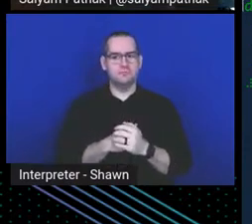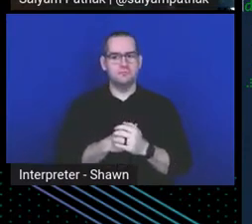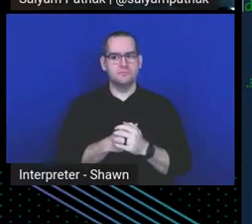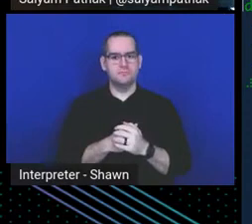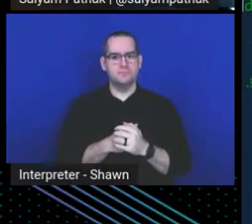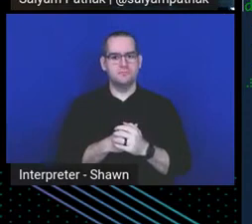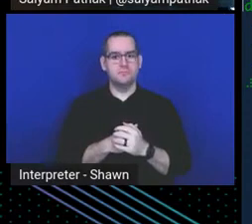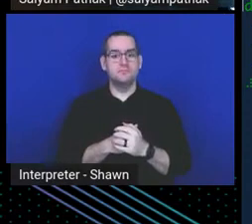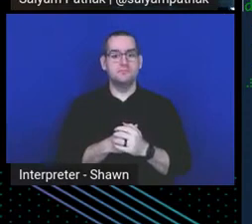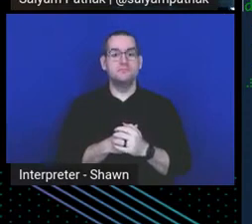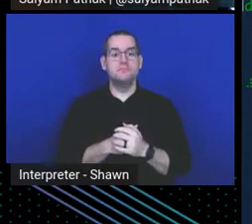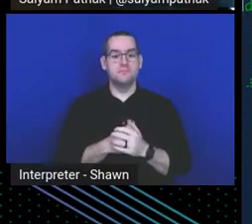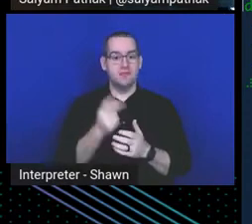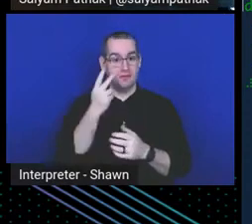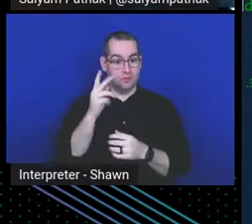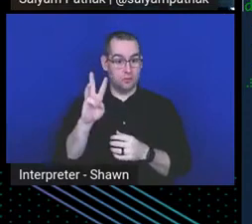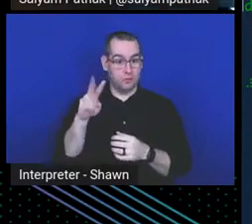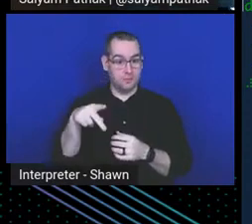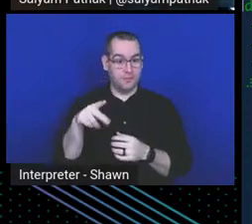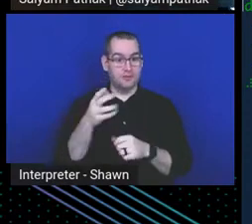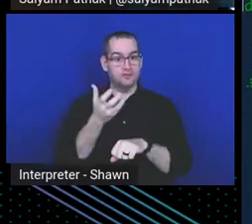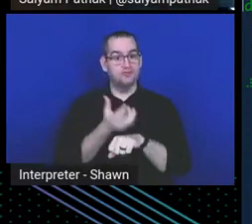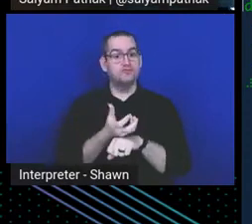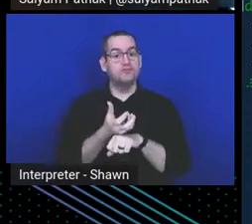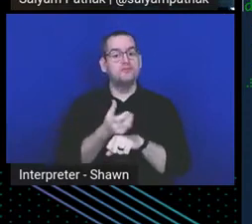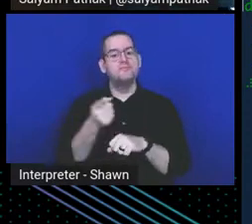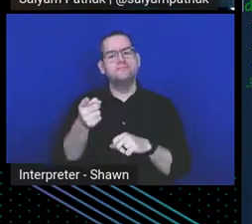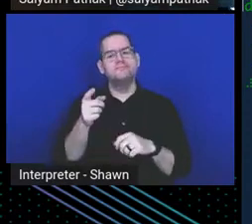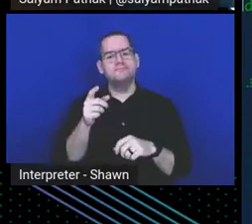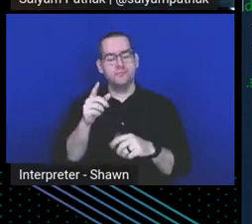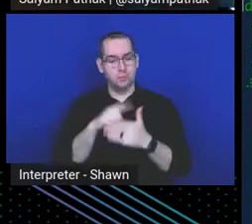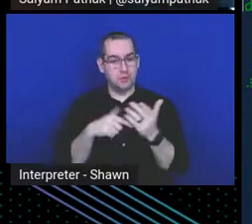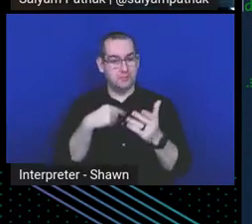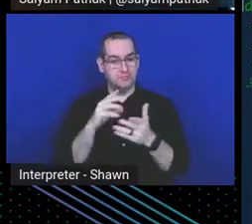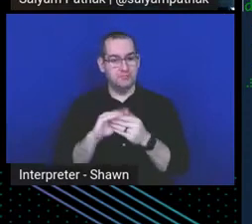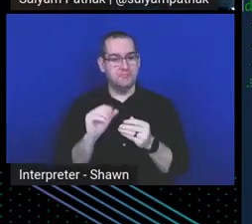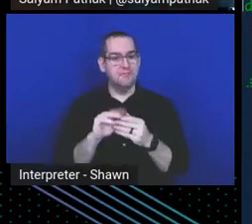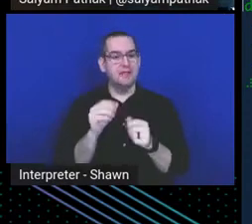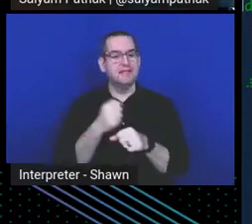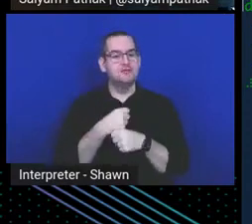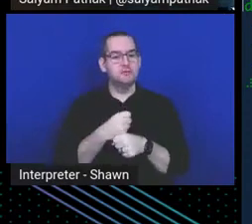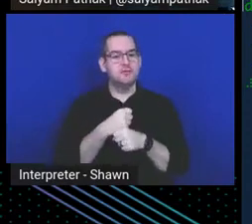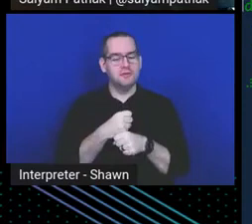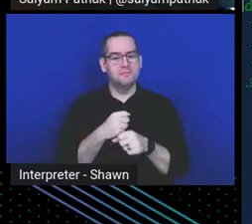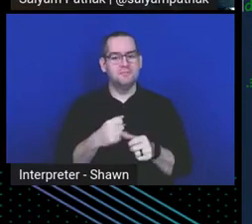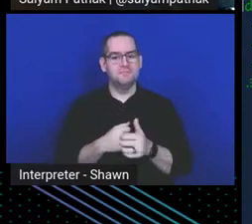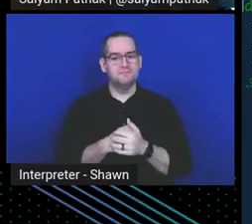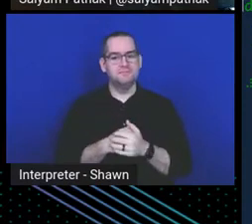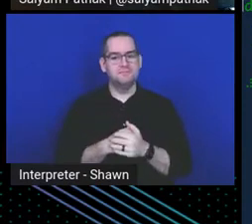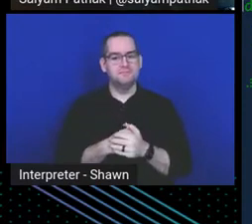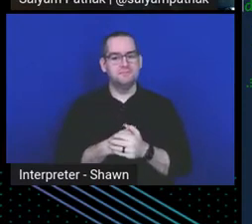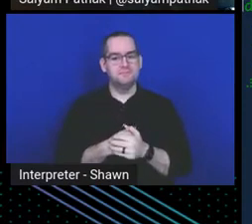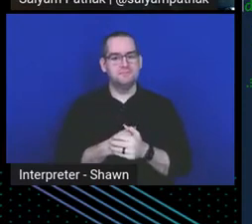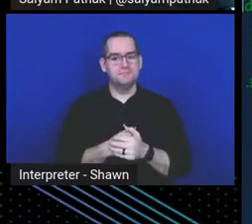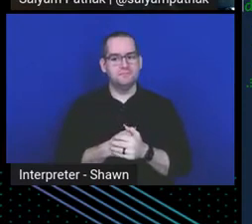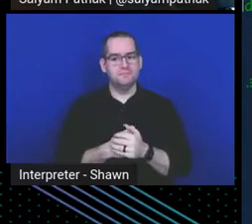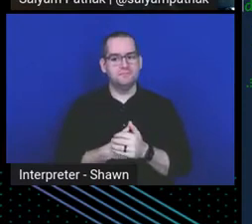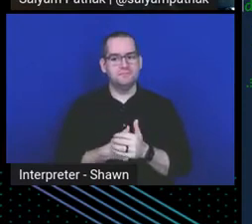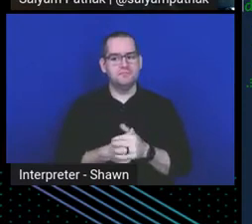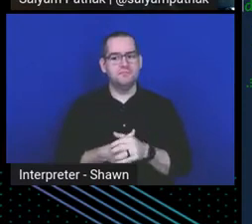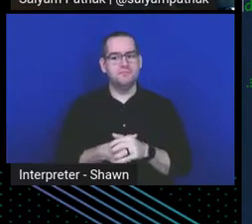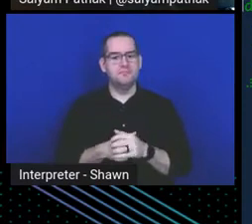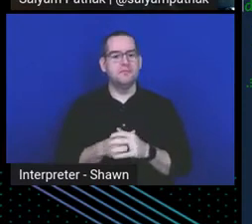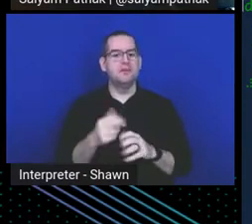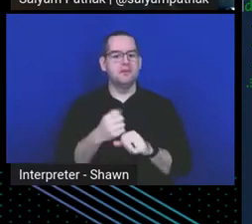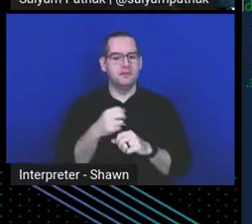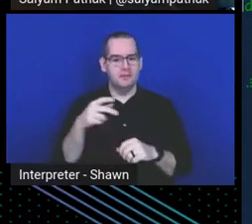So you can see a waypoint server as a stateful set, as I mentioned, is getting created, and we'll be getting kubectl get